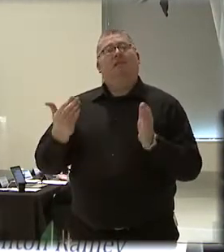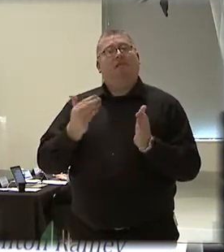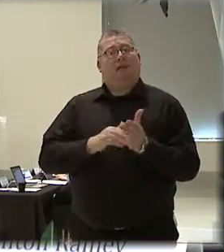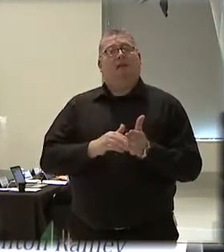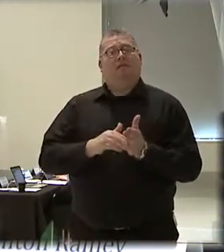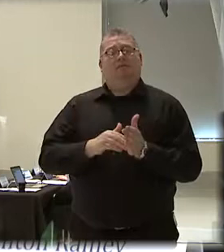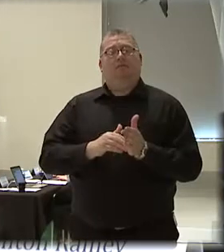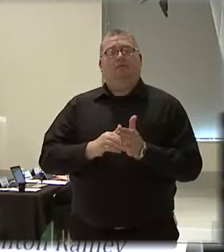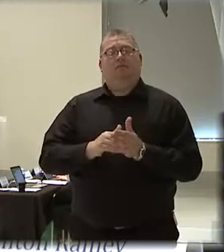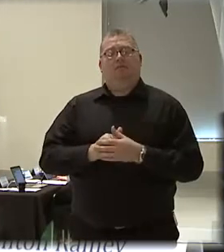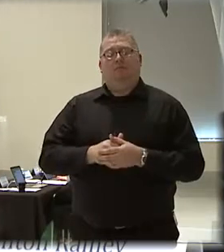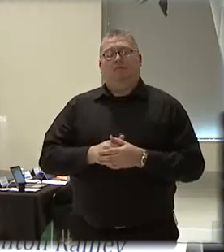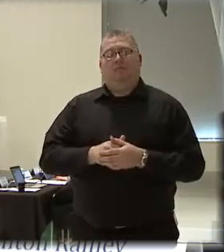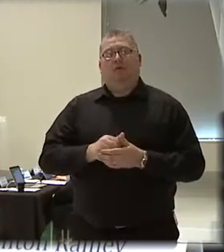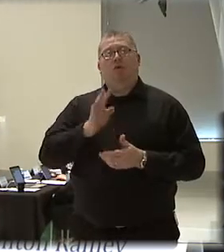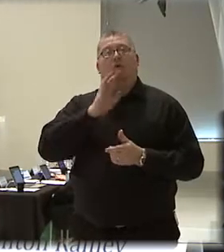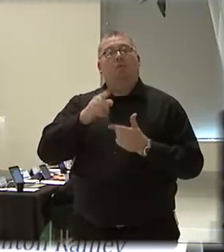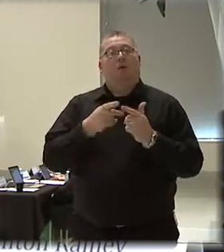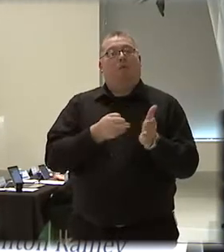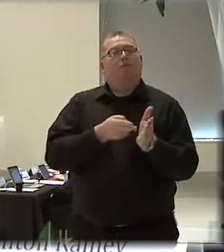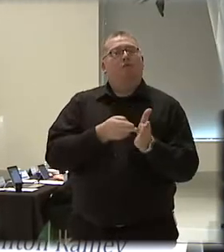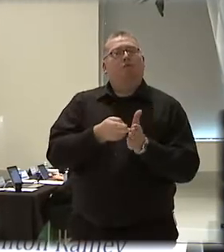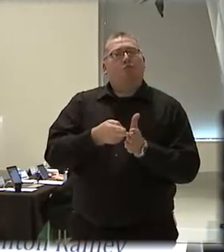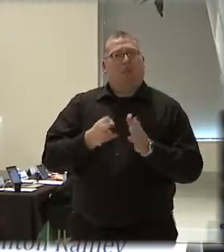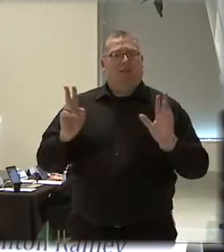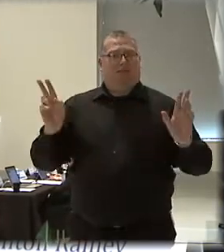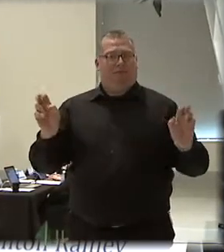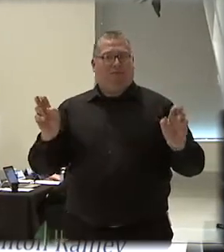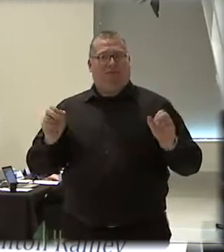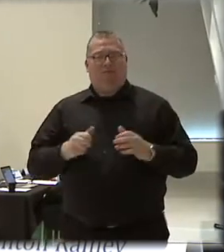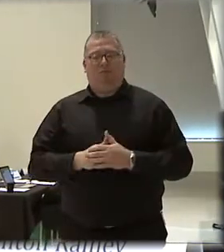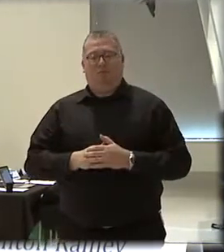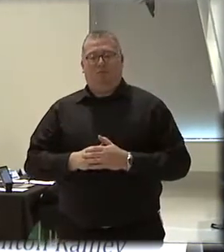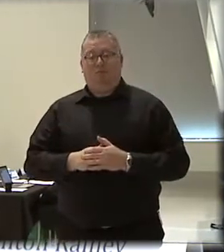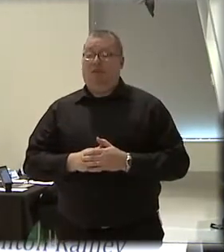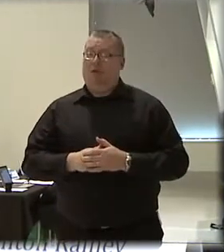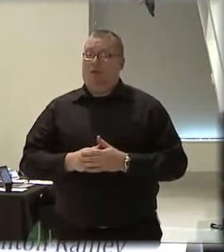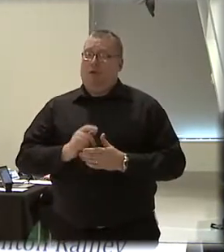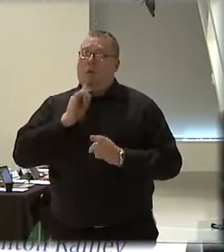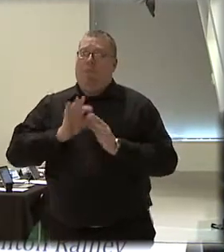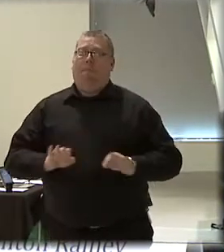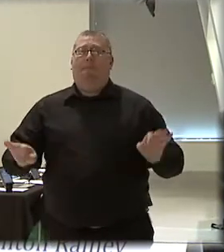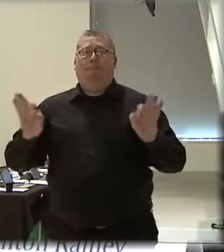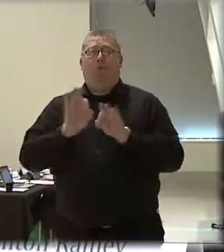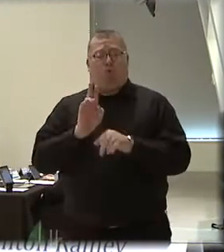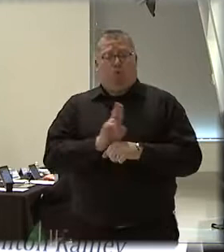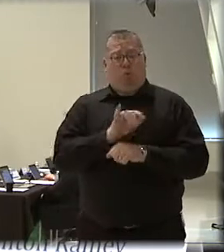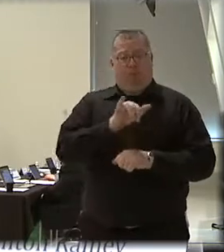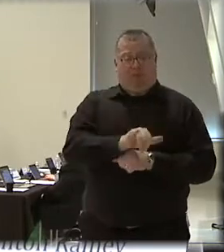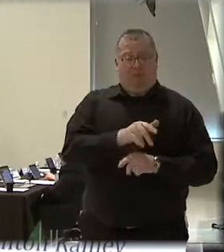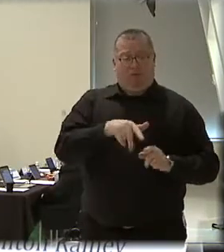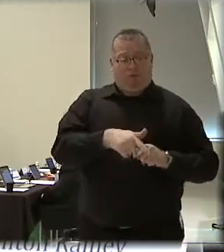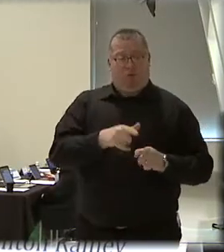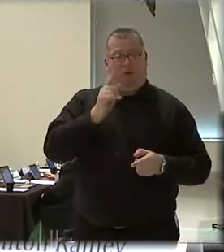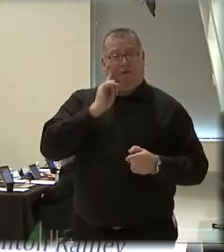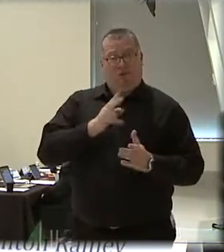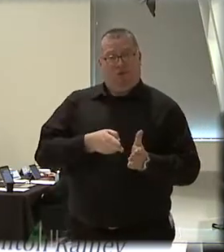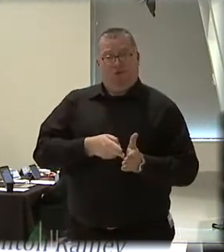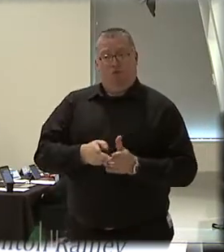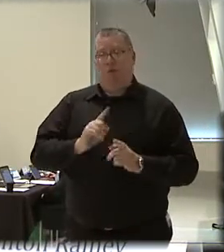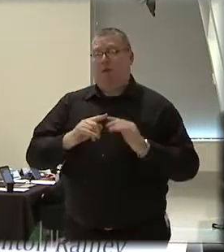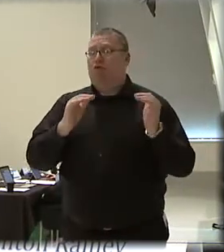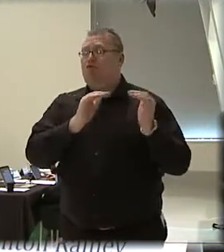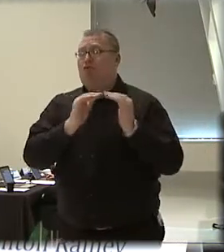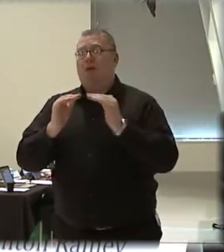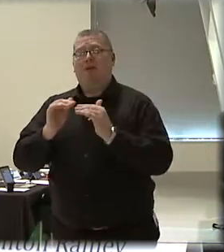at the truth matter, they are important to get to the truth. But justice isn't just about the